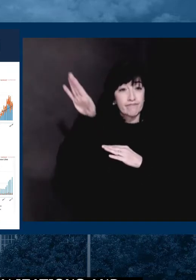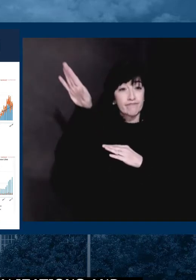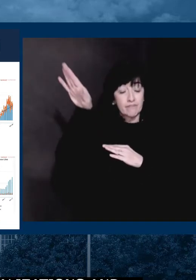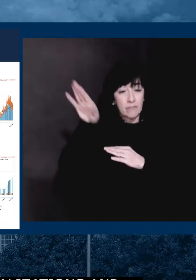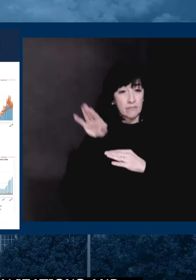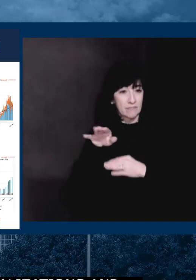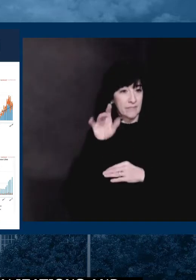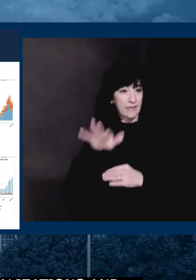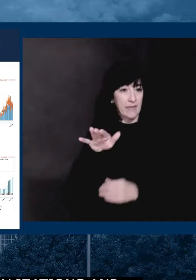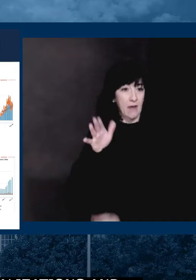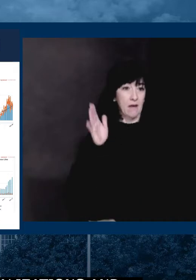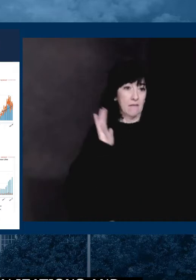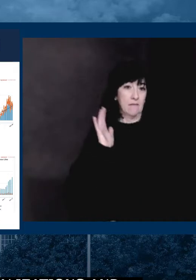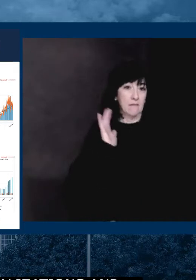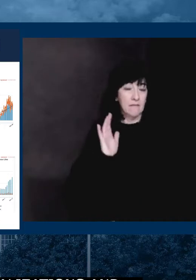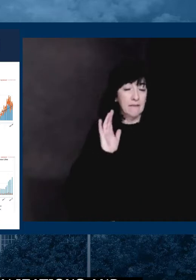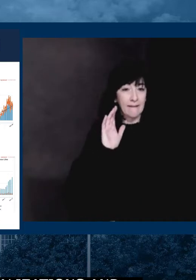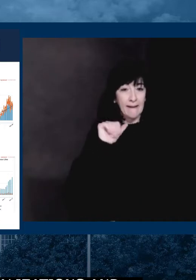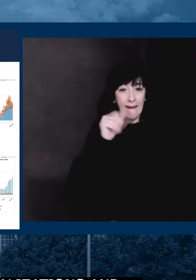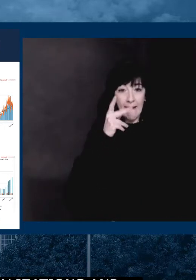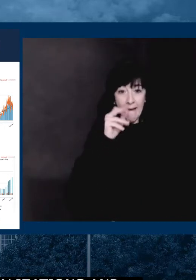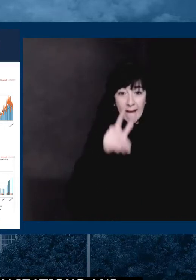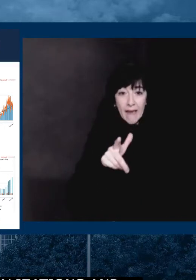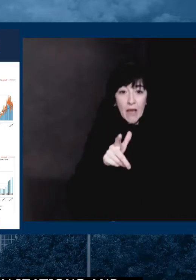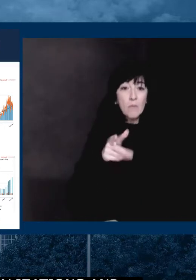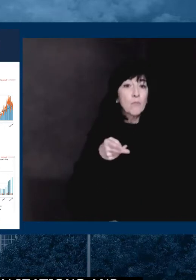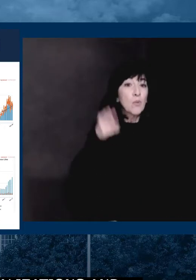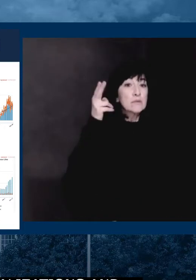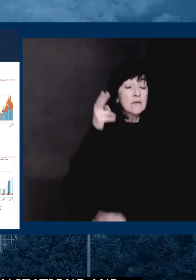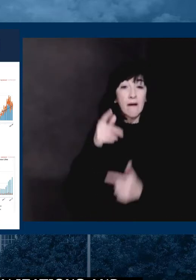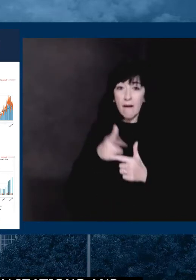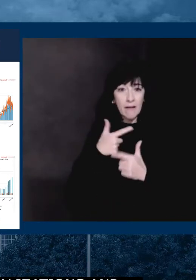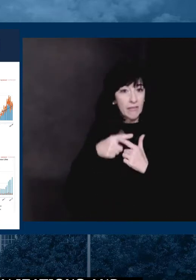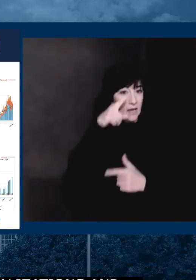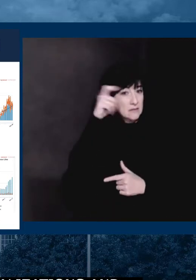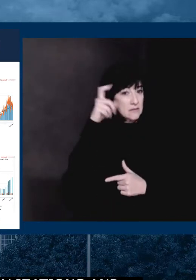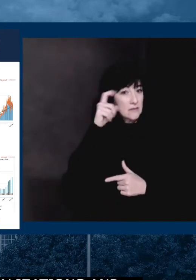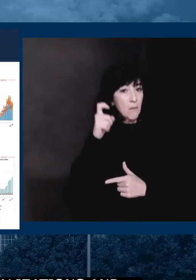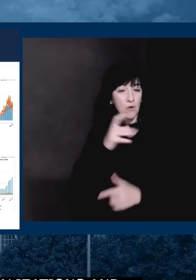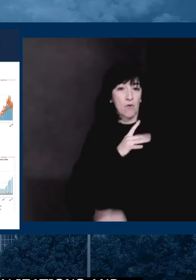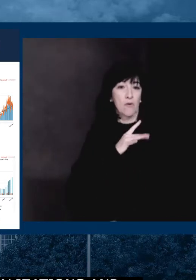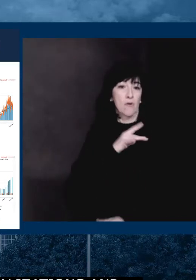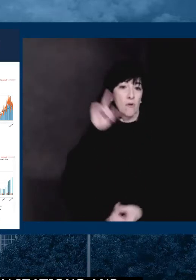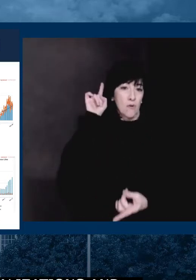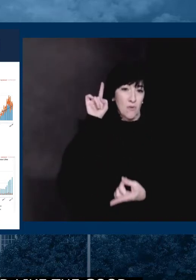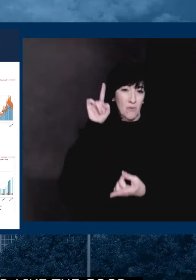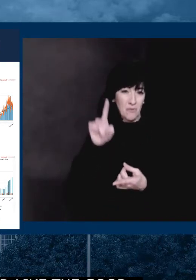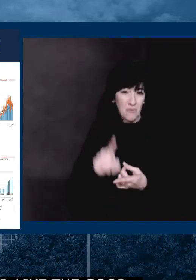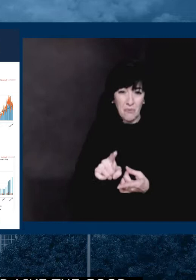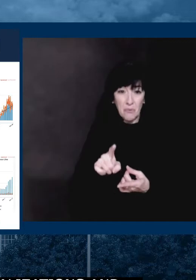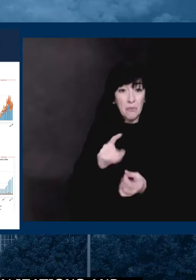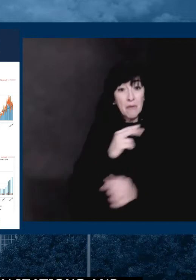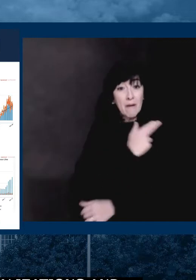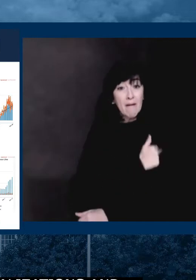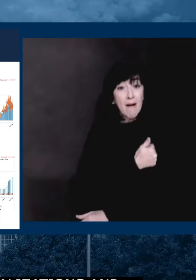good old days now through the summer, where hospitalizations went down as low as in the 30s